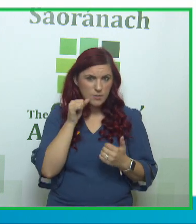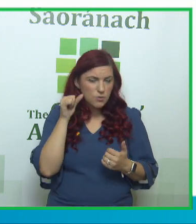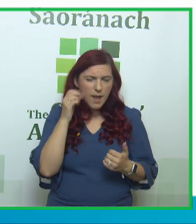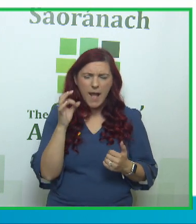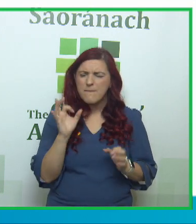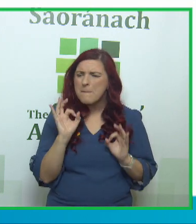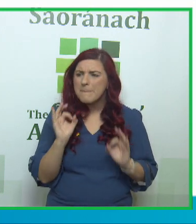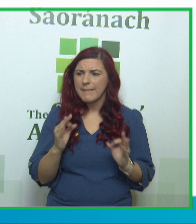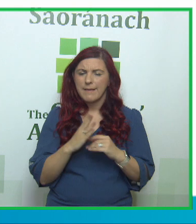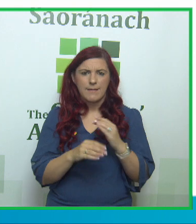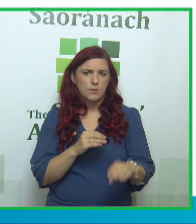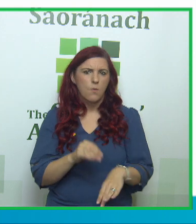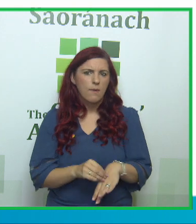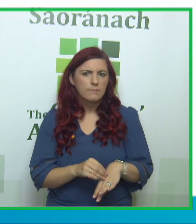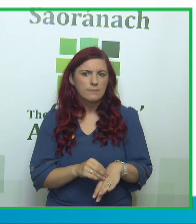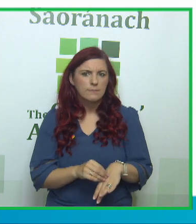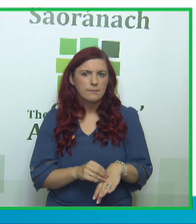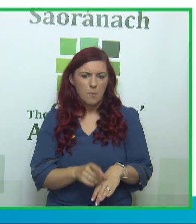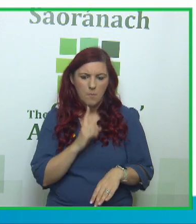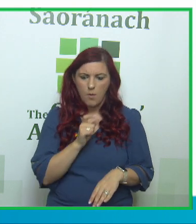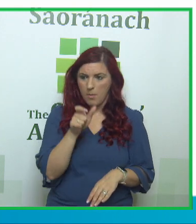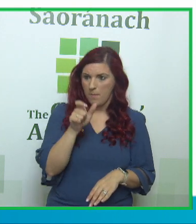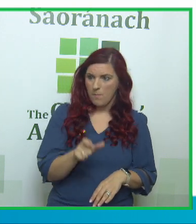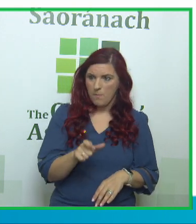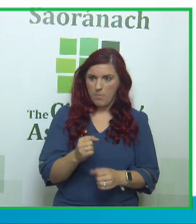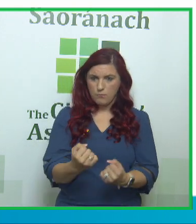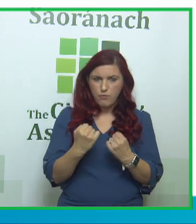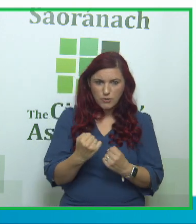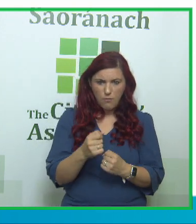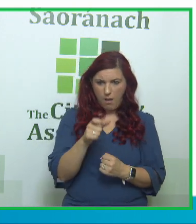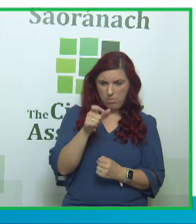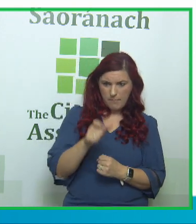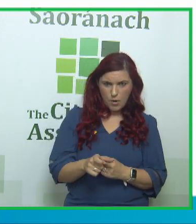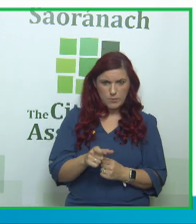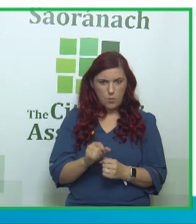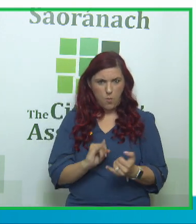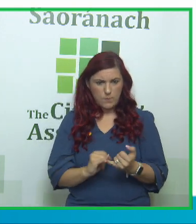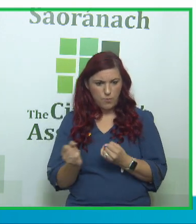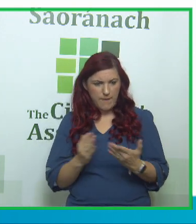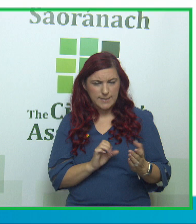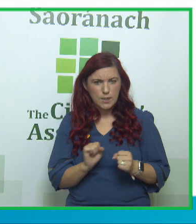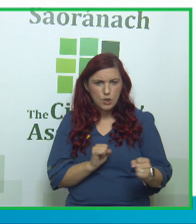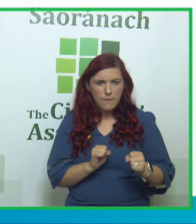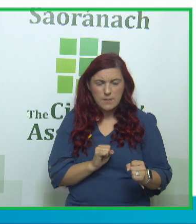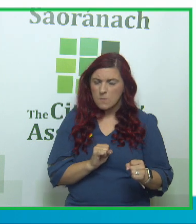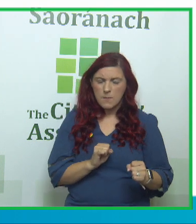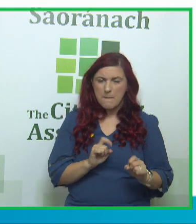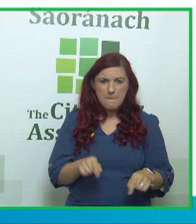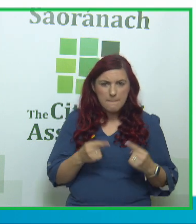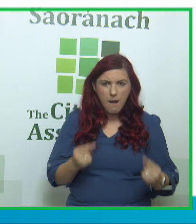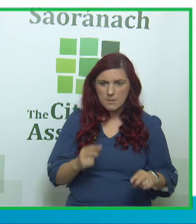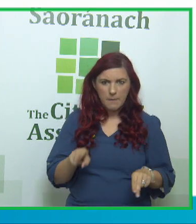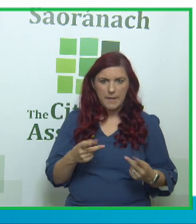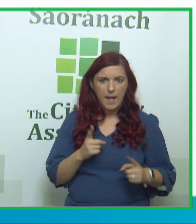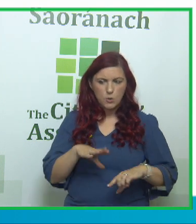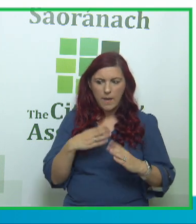amazing things going on, but the pressure that's on the frontline worker to do everything it's impossible and it's